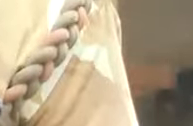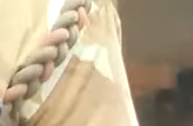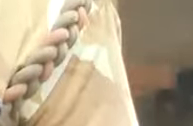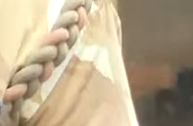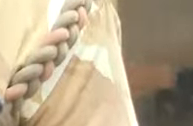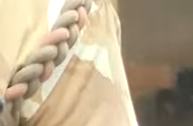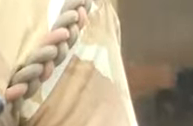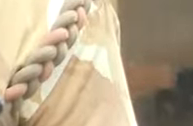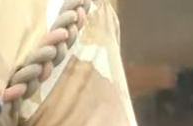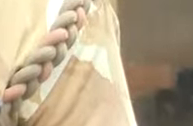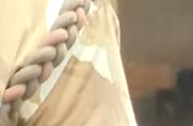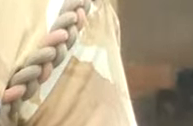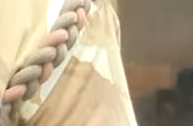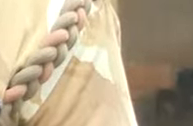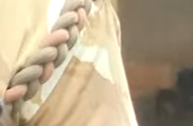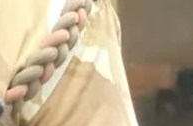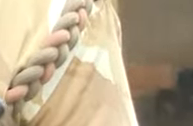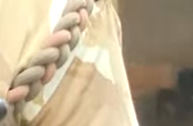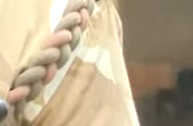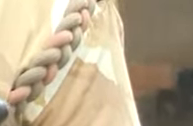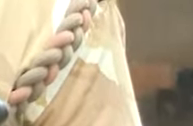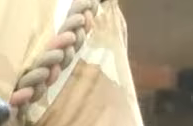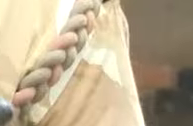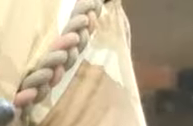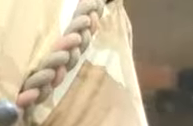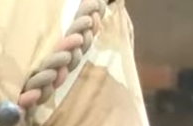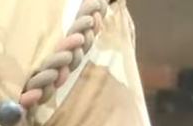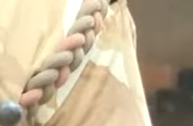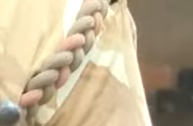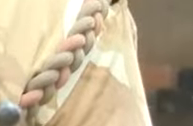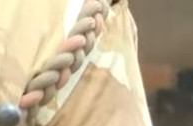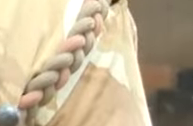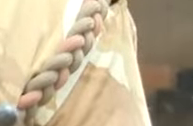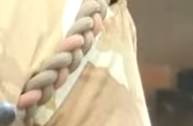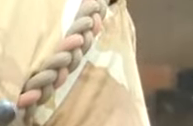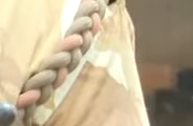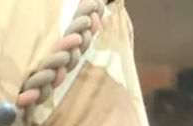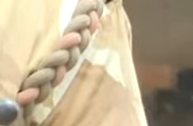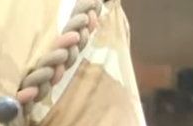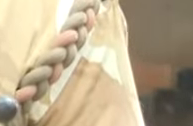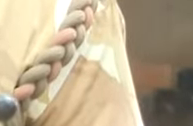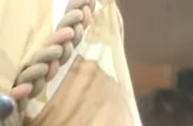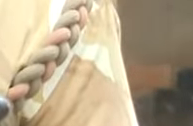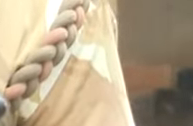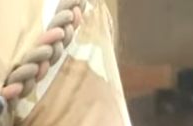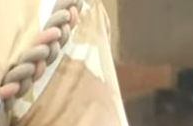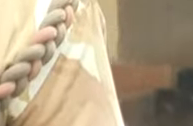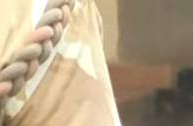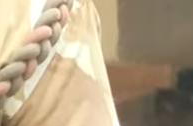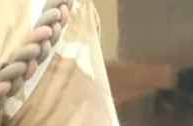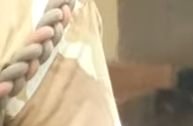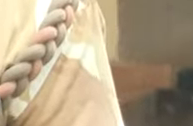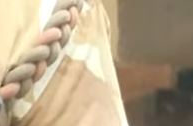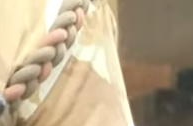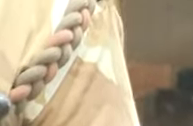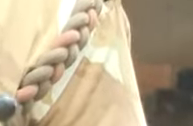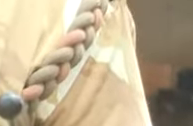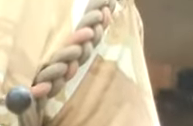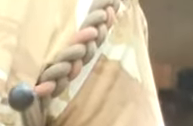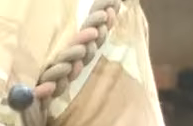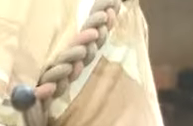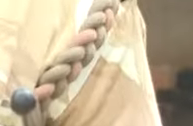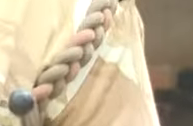And so apart from that, Amboseli is also known as the home of African elephants because of the number of